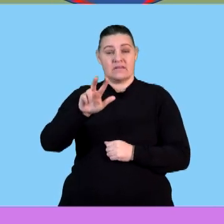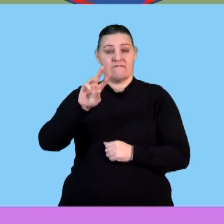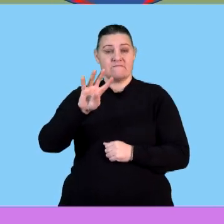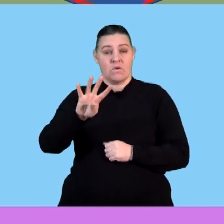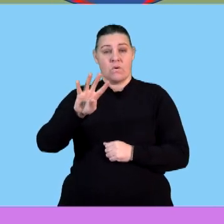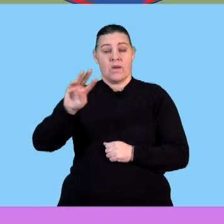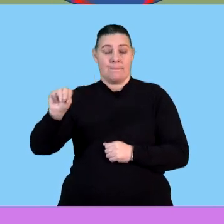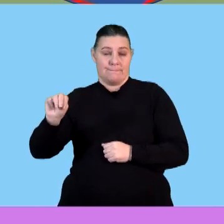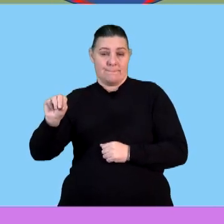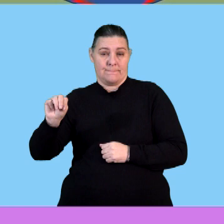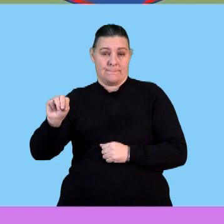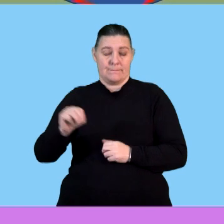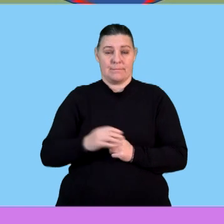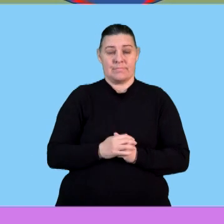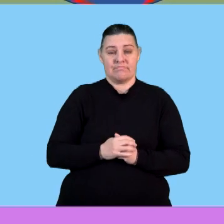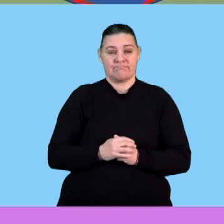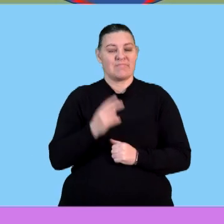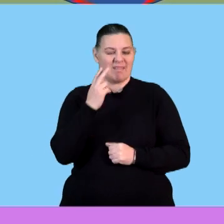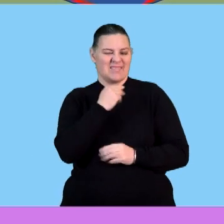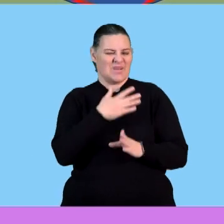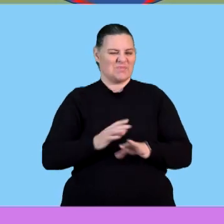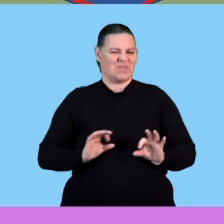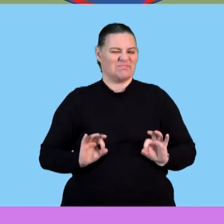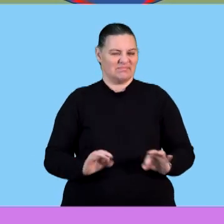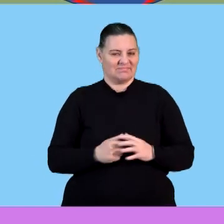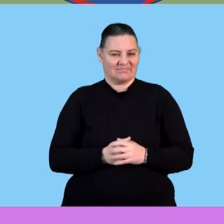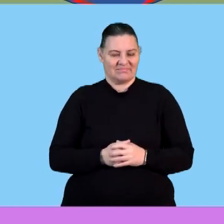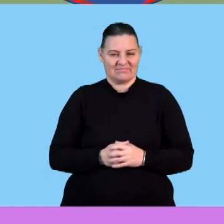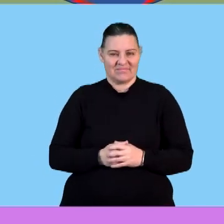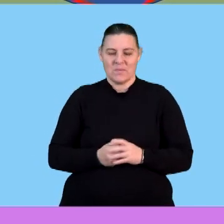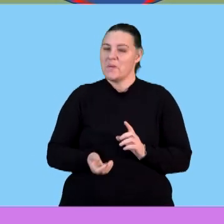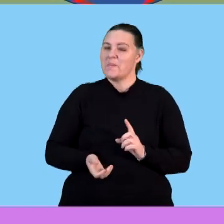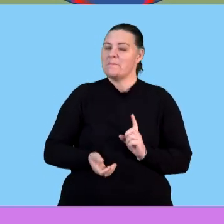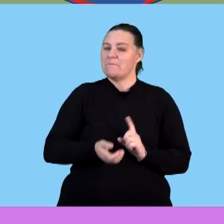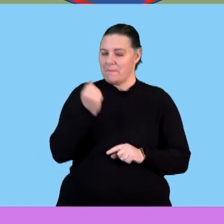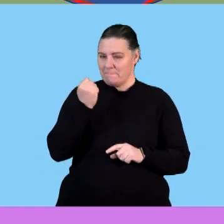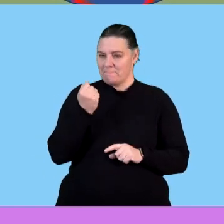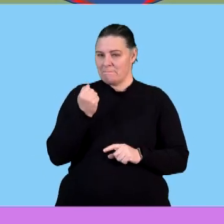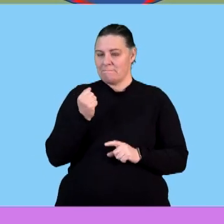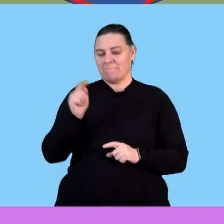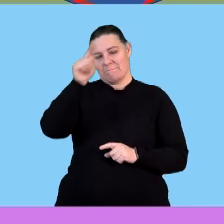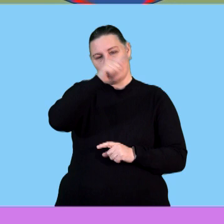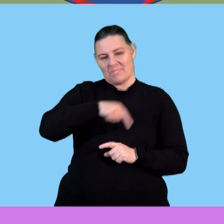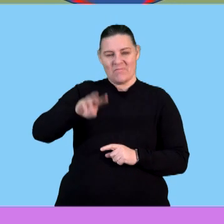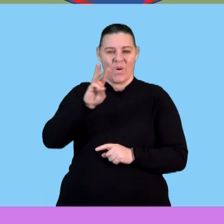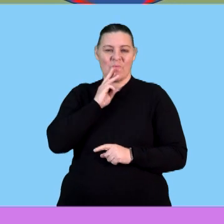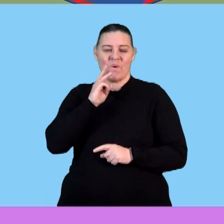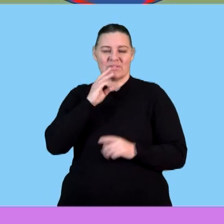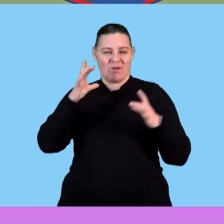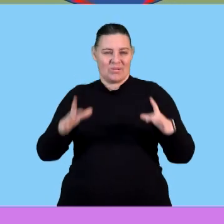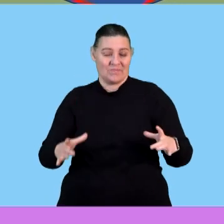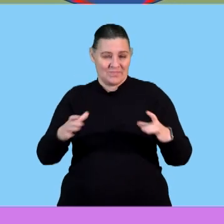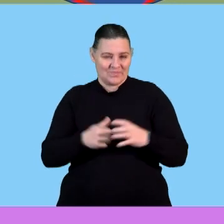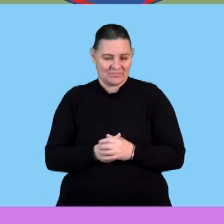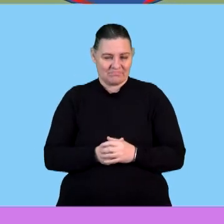62,84 meters. Nice work. We found the circumference of the water hole. All right, let's carry on. Let's do another